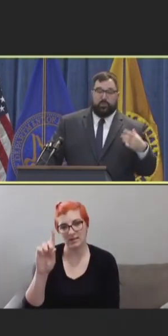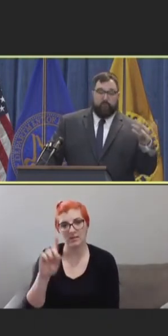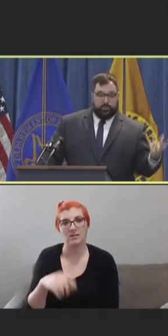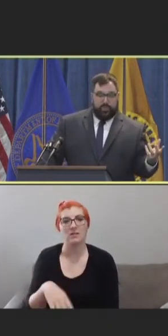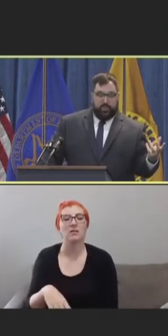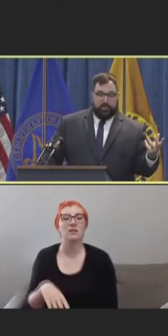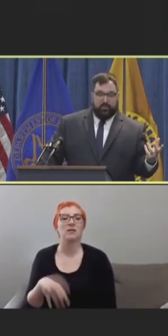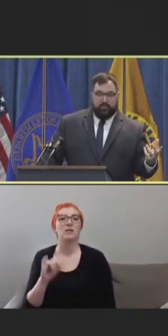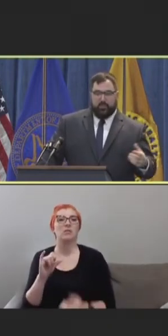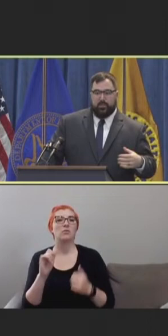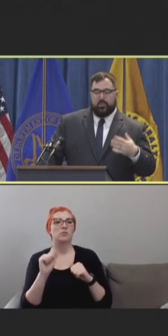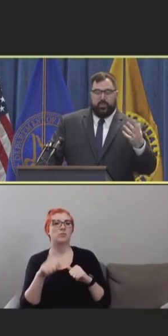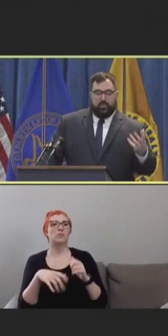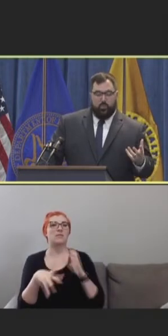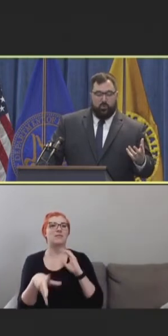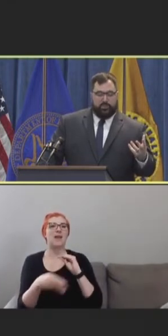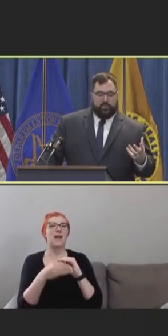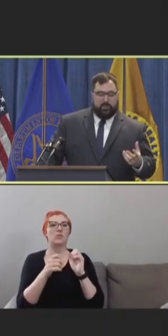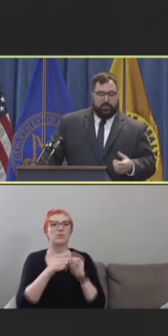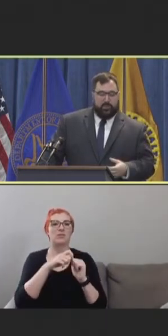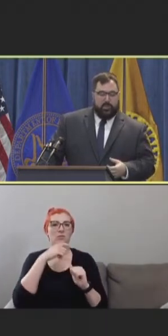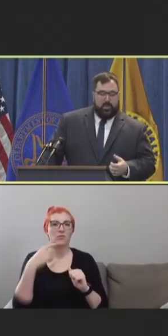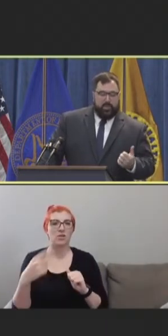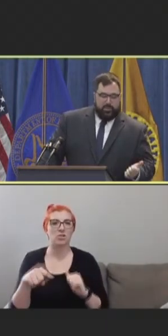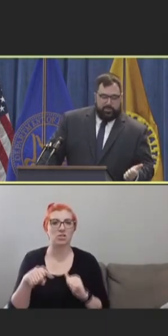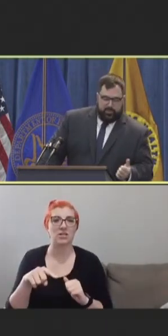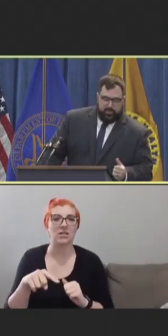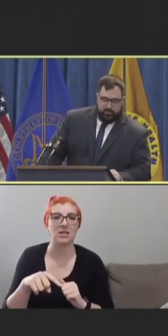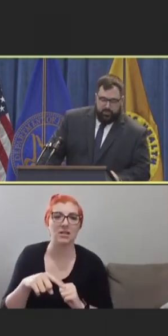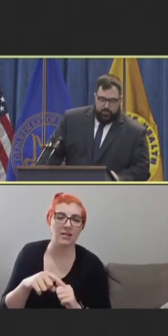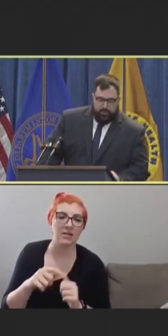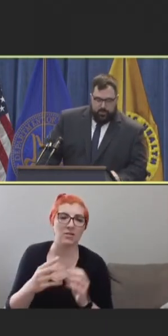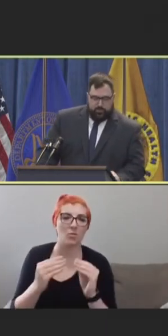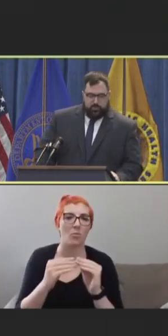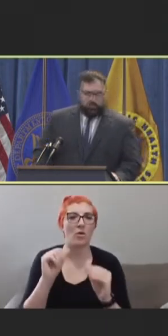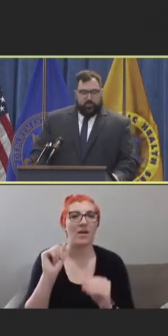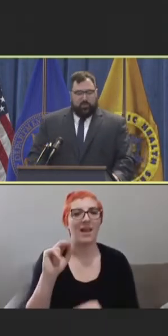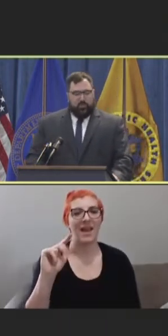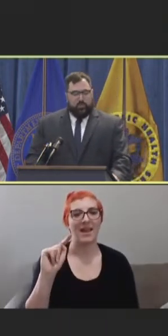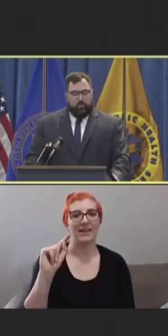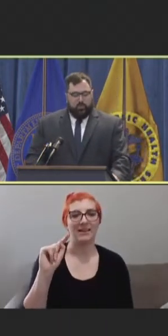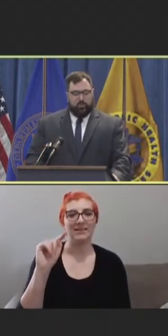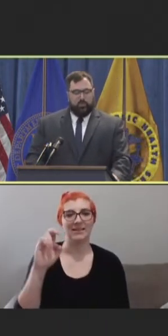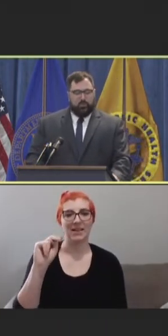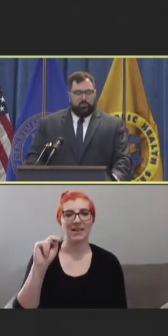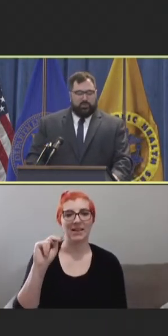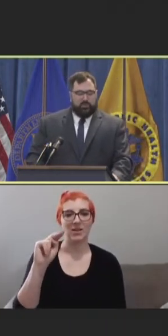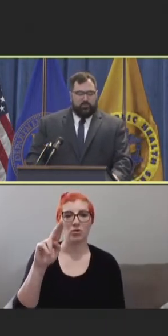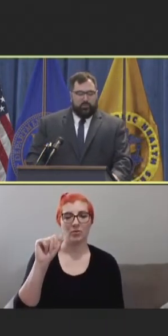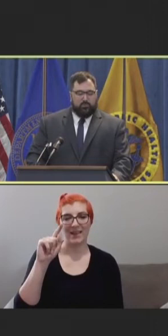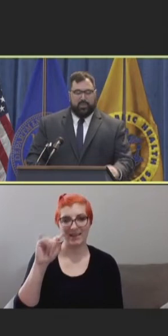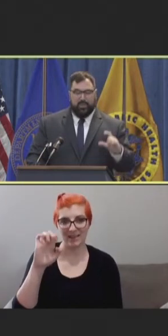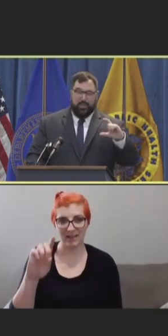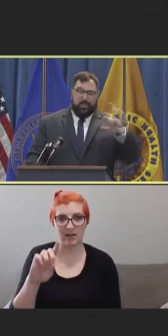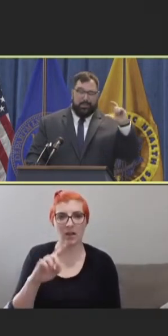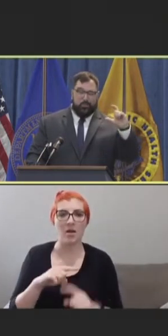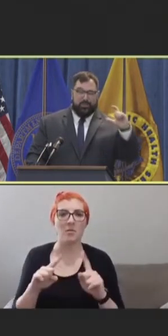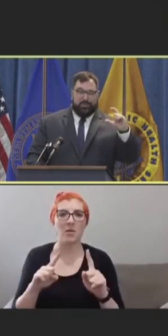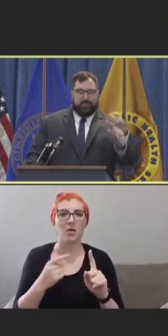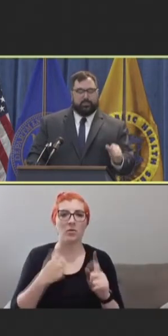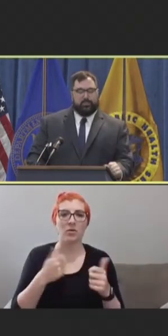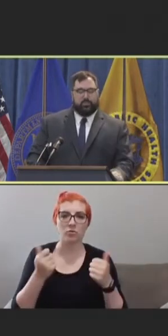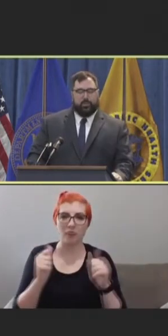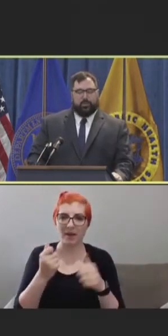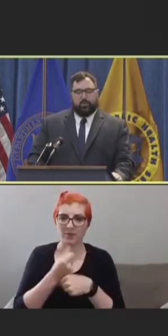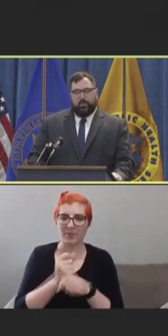with the Russian LAIV to make it more attenuated. But in this case, what we were doing was trying to see if we could make it a little bit